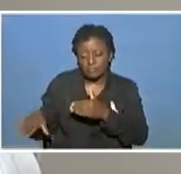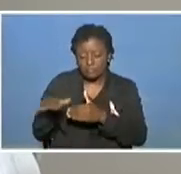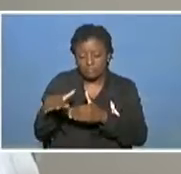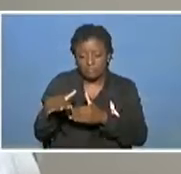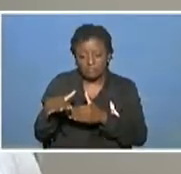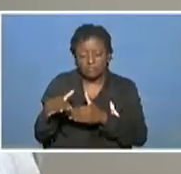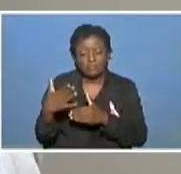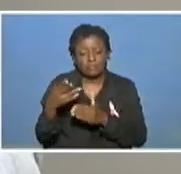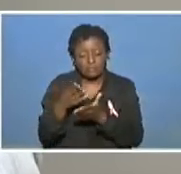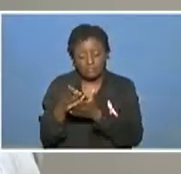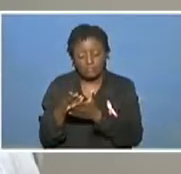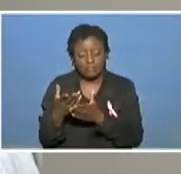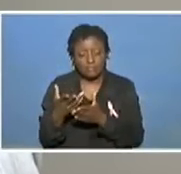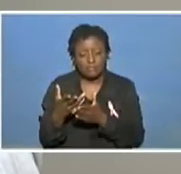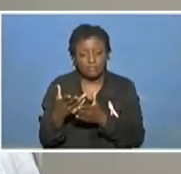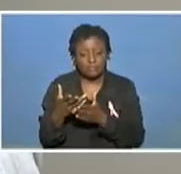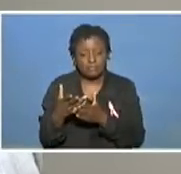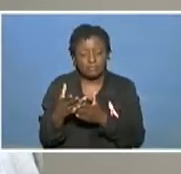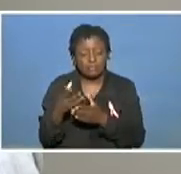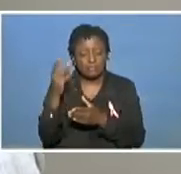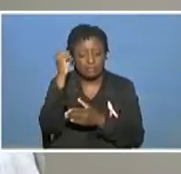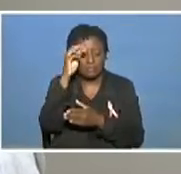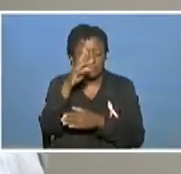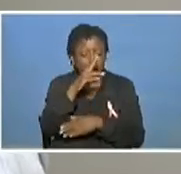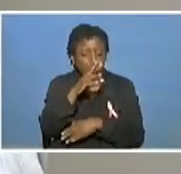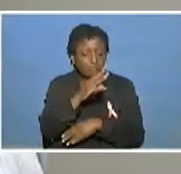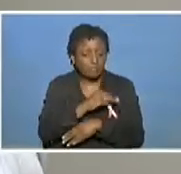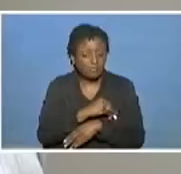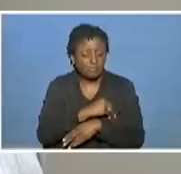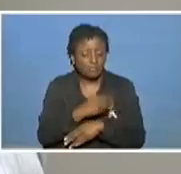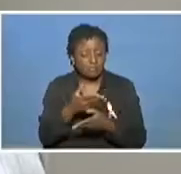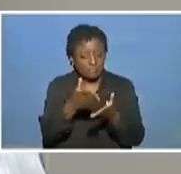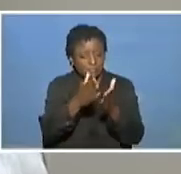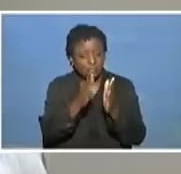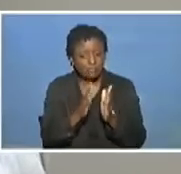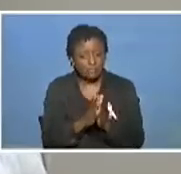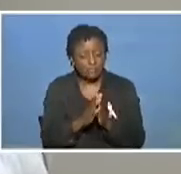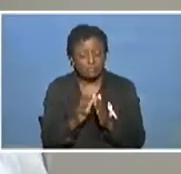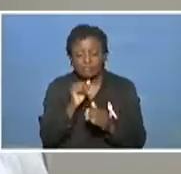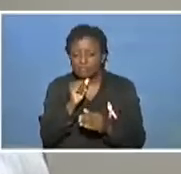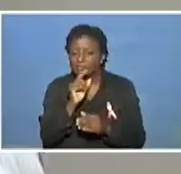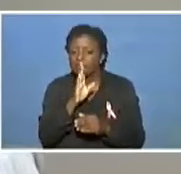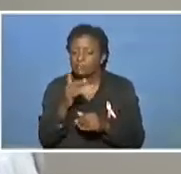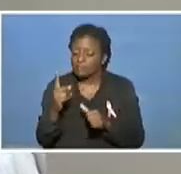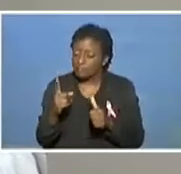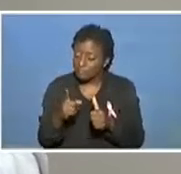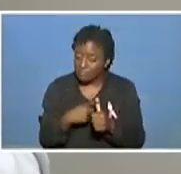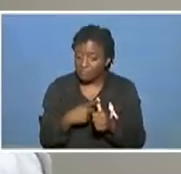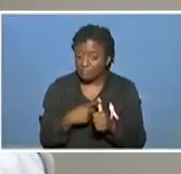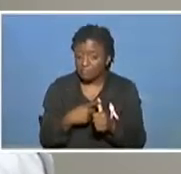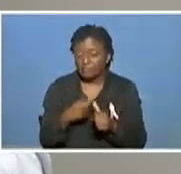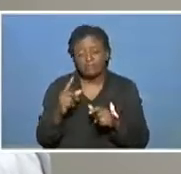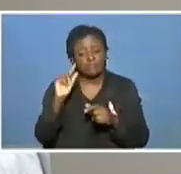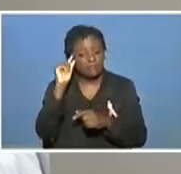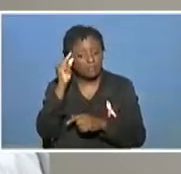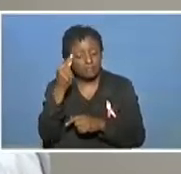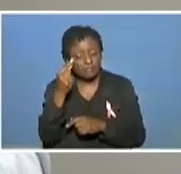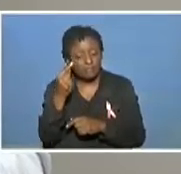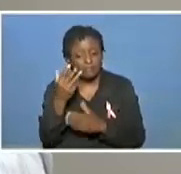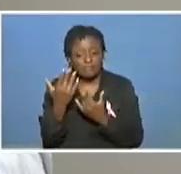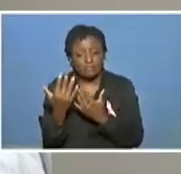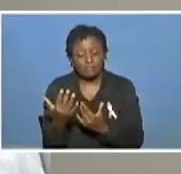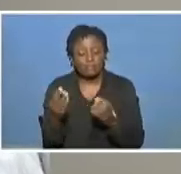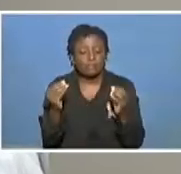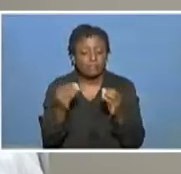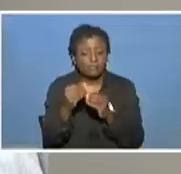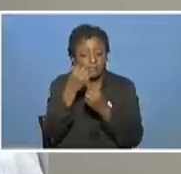to Minister Mitchell, request of assistance in kind would not be a first. However, he says the government is awaiting